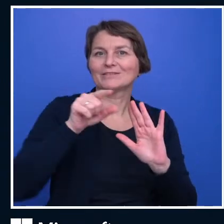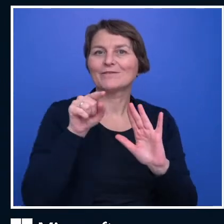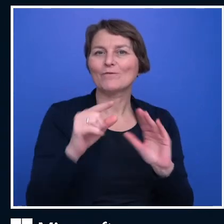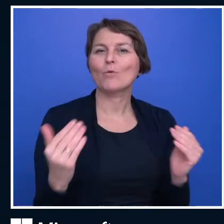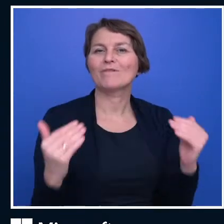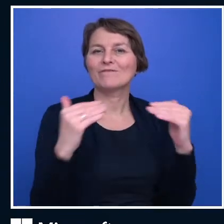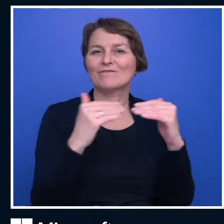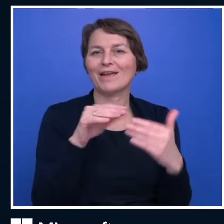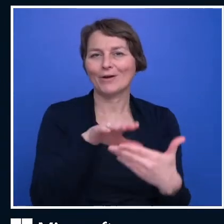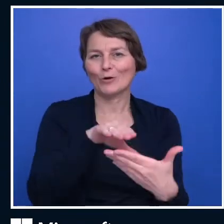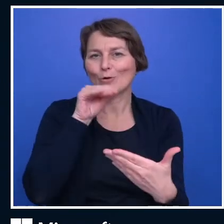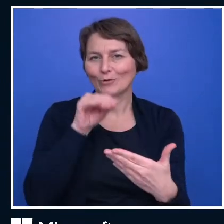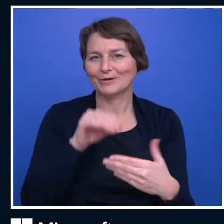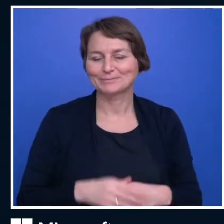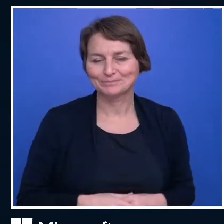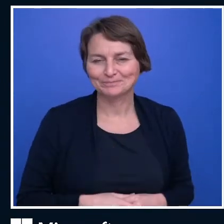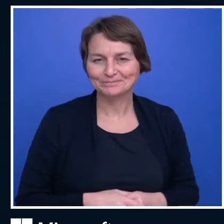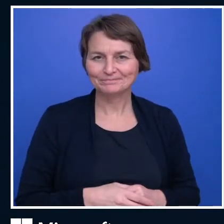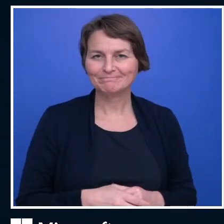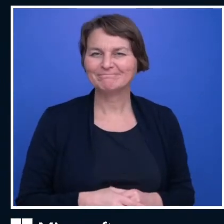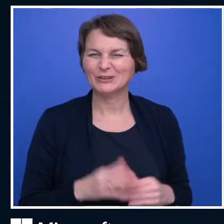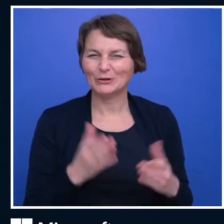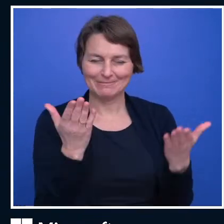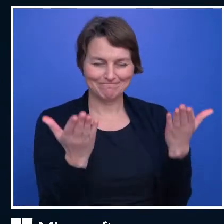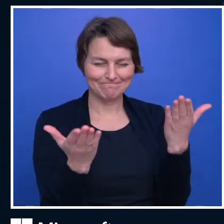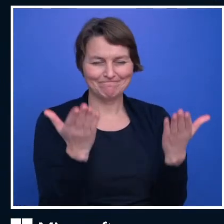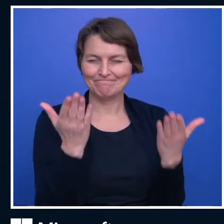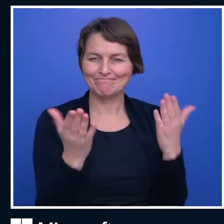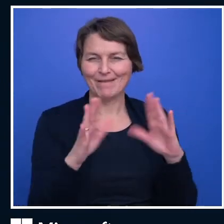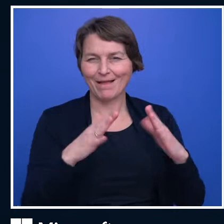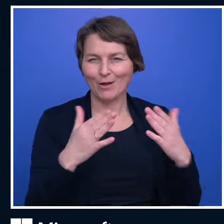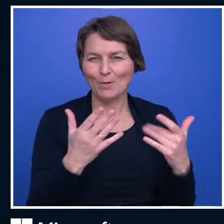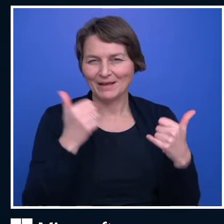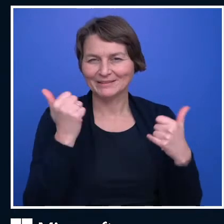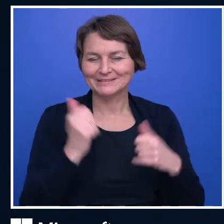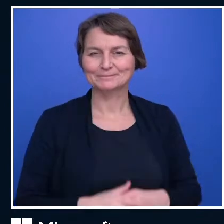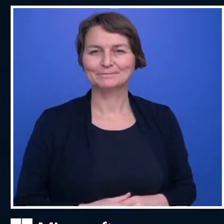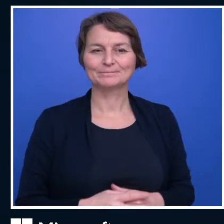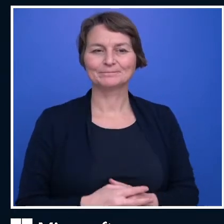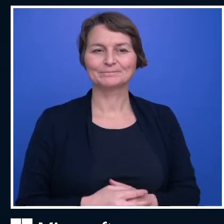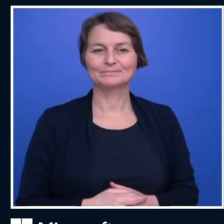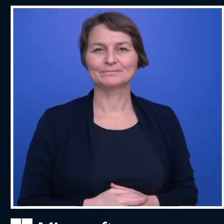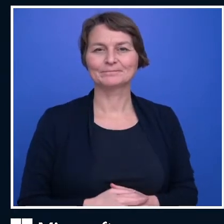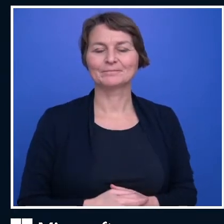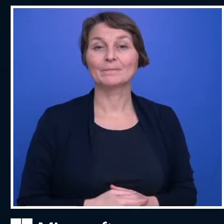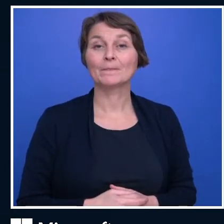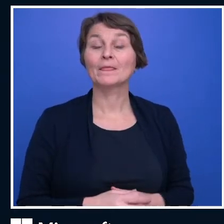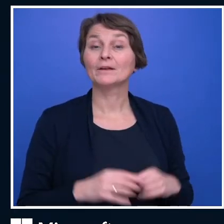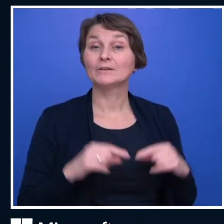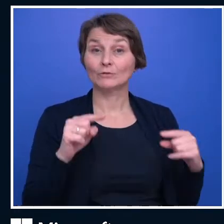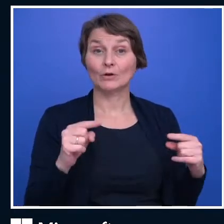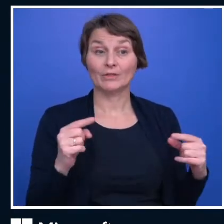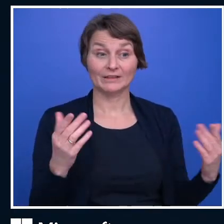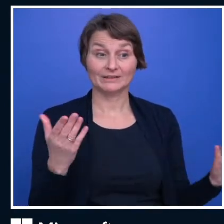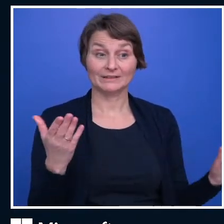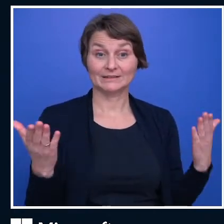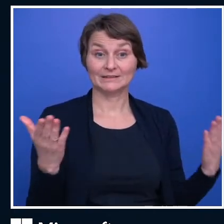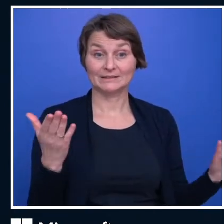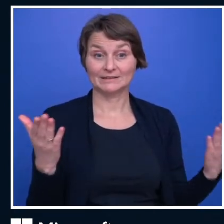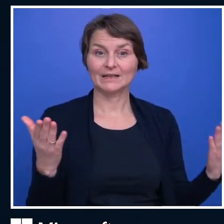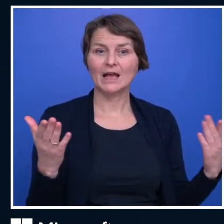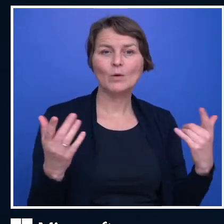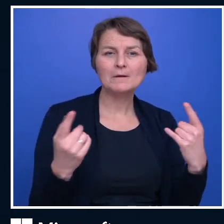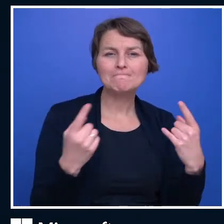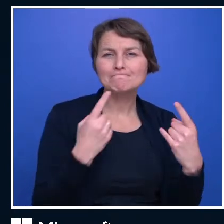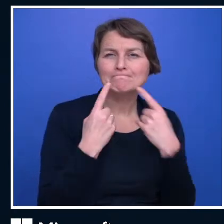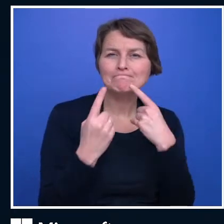for mitigating fairness in your applications. So for the scope of this talk, since I'm time bound, I'll not be going into details of how